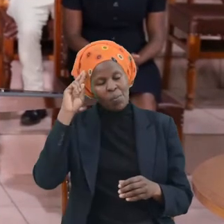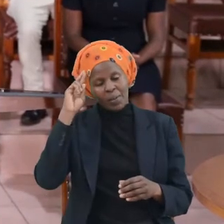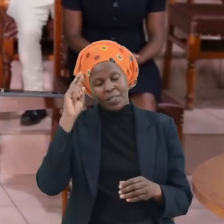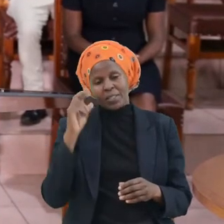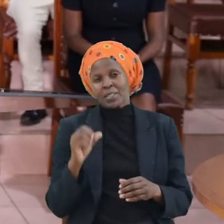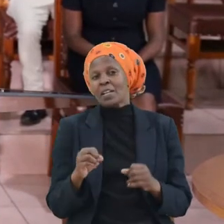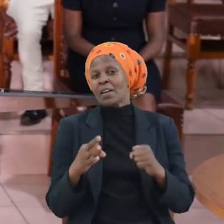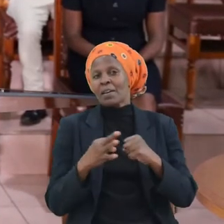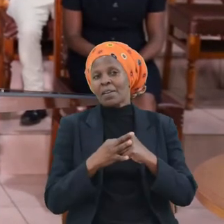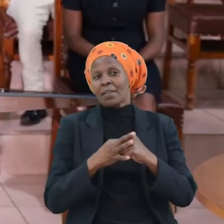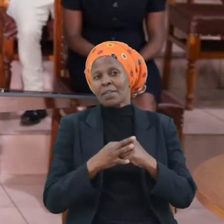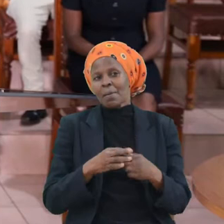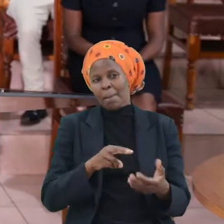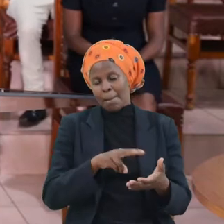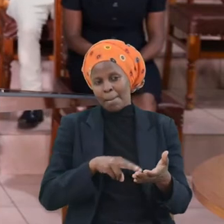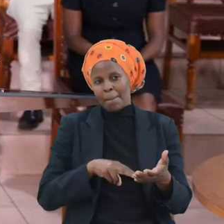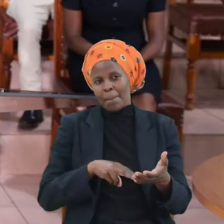verse